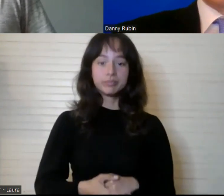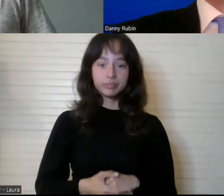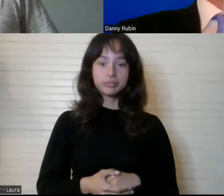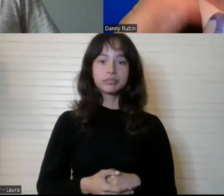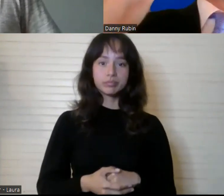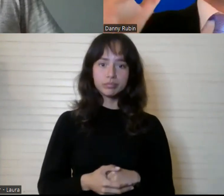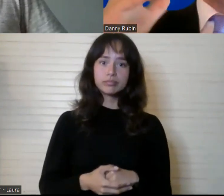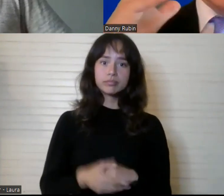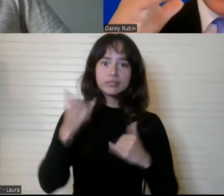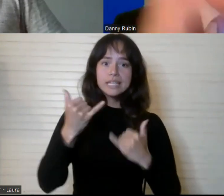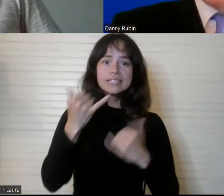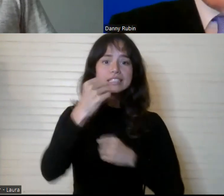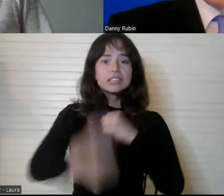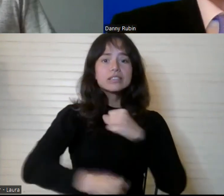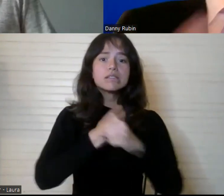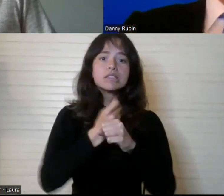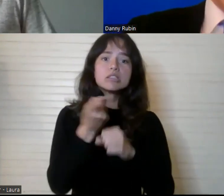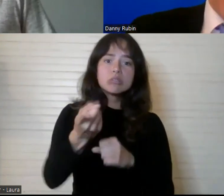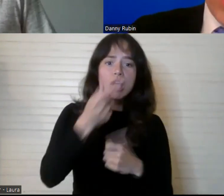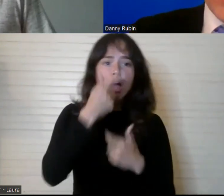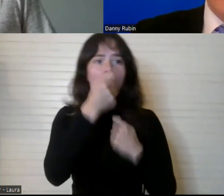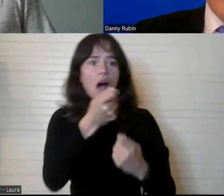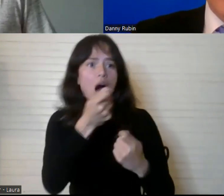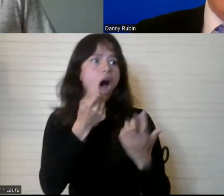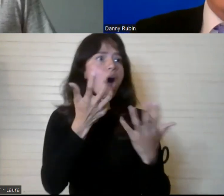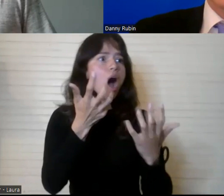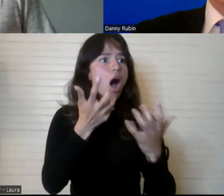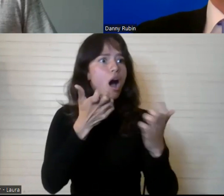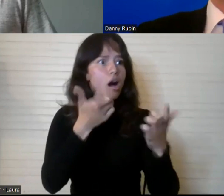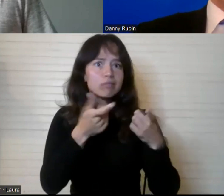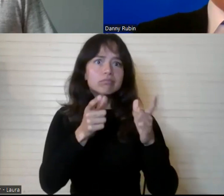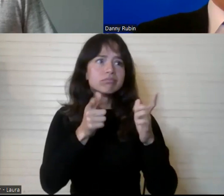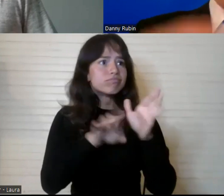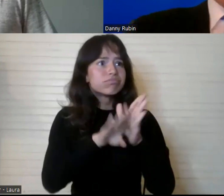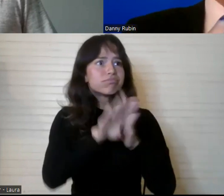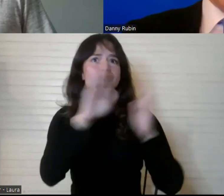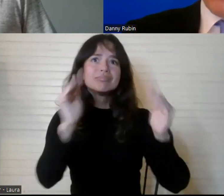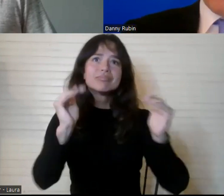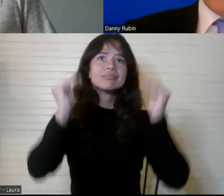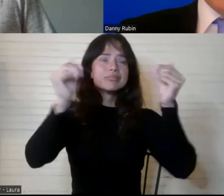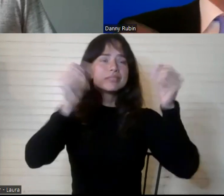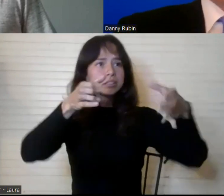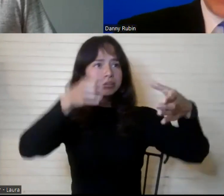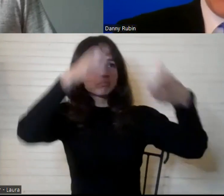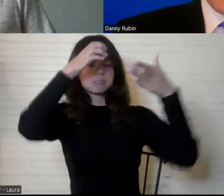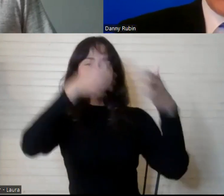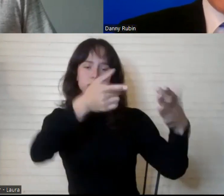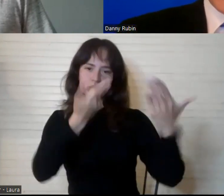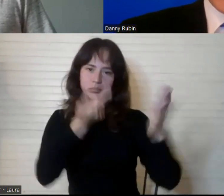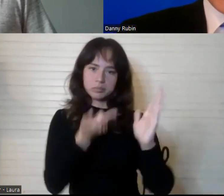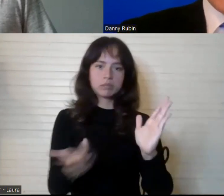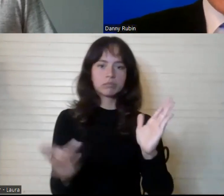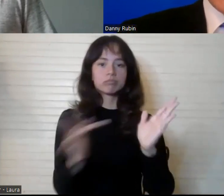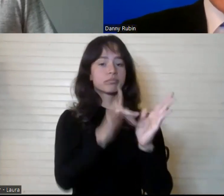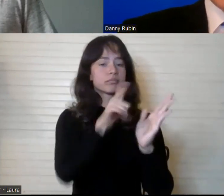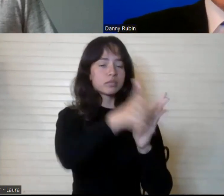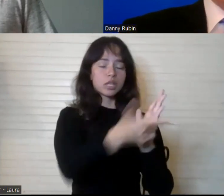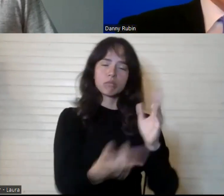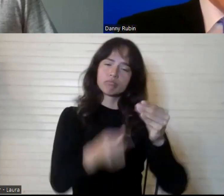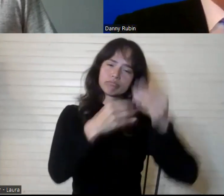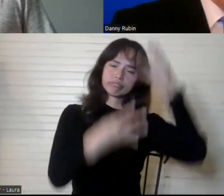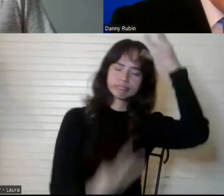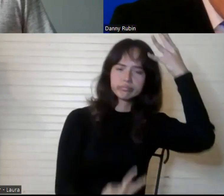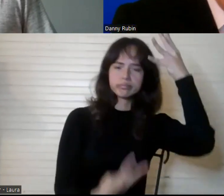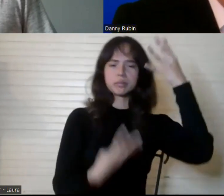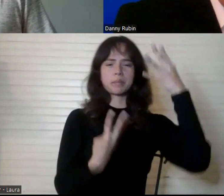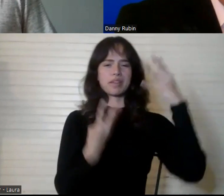year, it basically is these webinars on steroids. It's just a whole lot more of this type of conversation. So